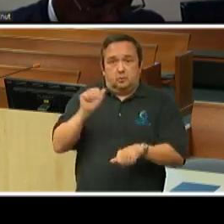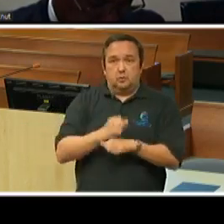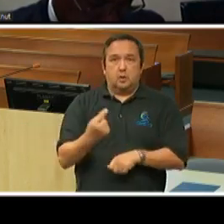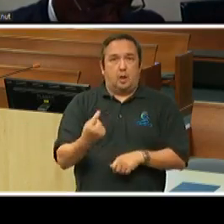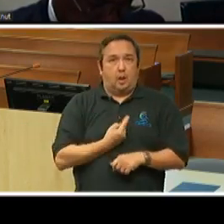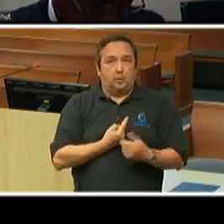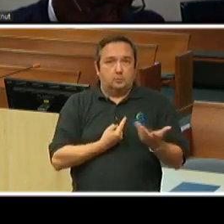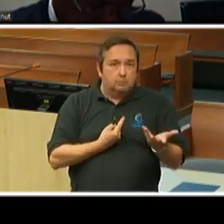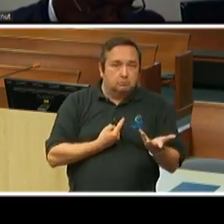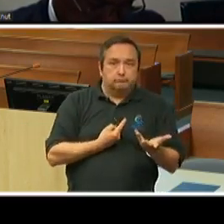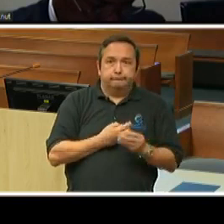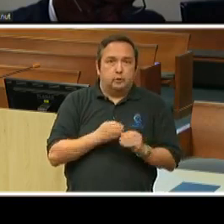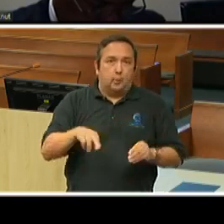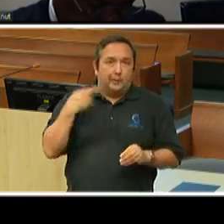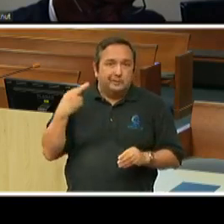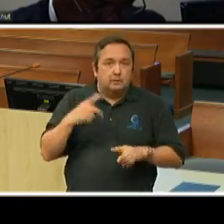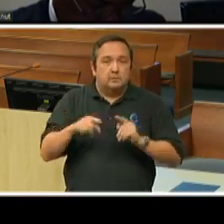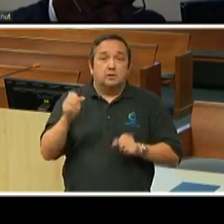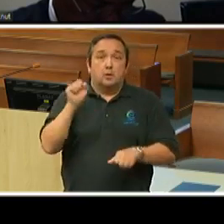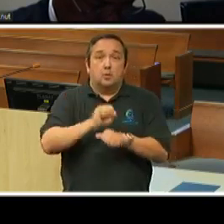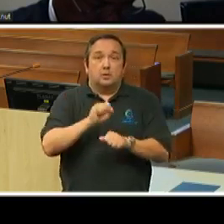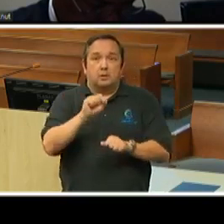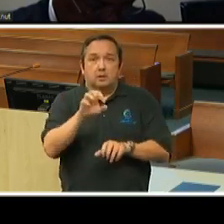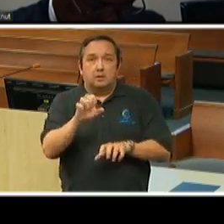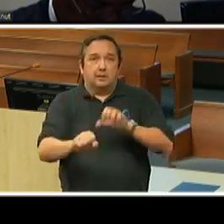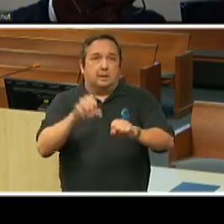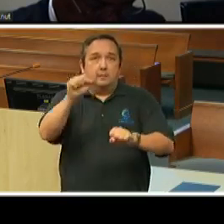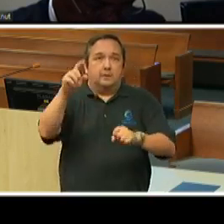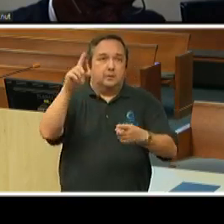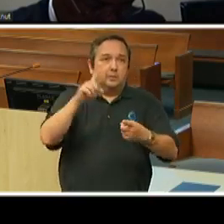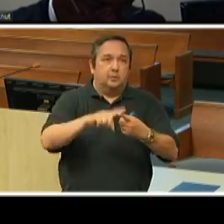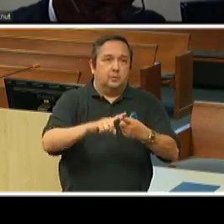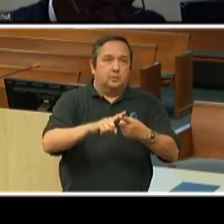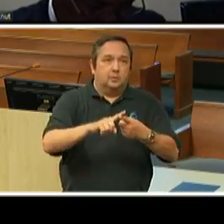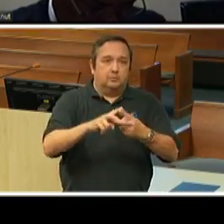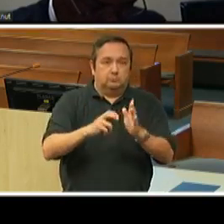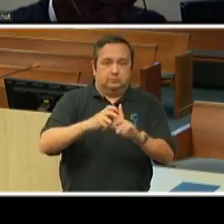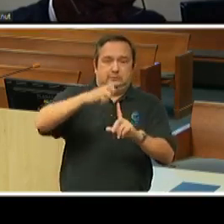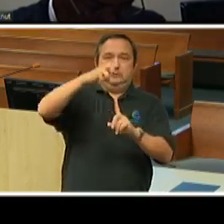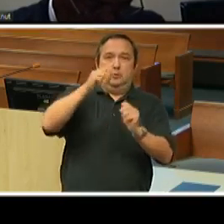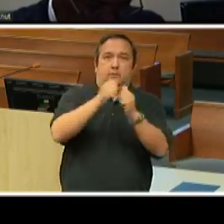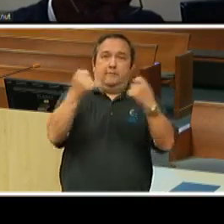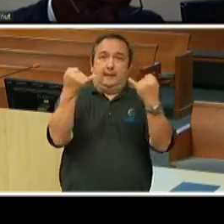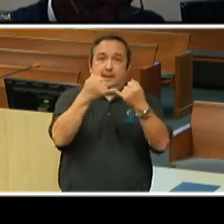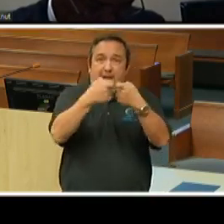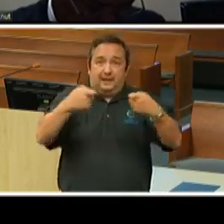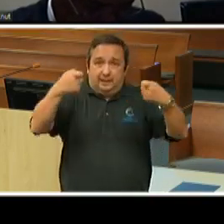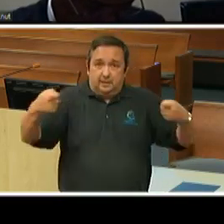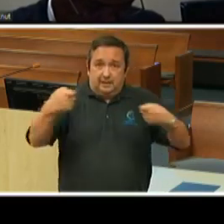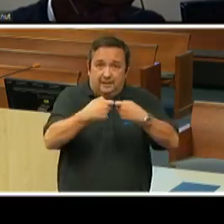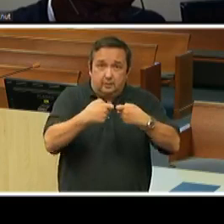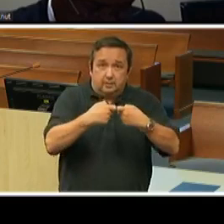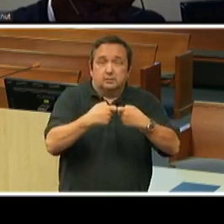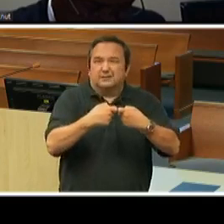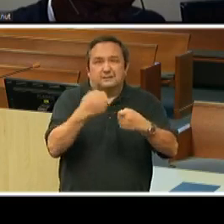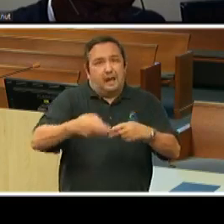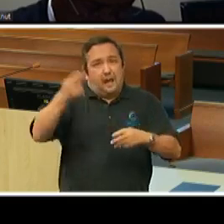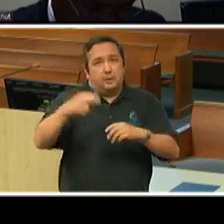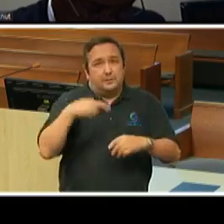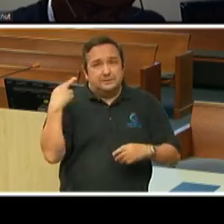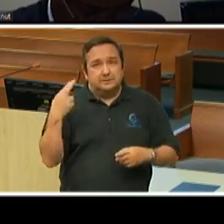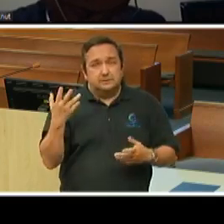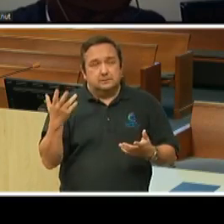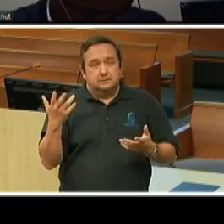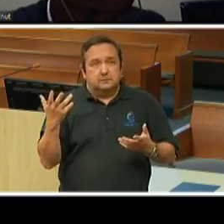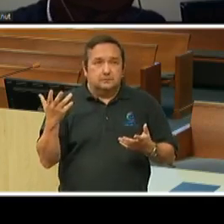alone, low risk, but if you're the guy who's climbing up the utility pole and dealing with the electricity, that's a high risk. And so what we